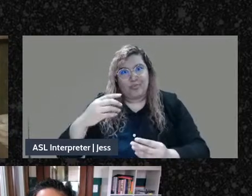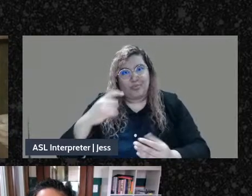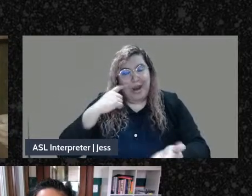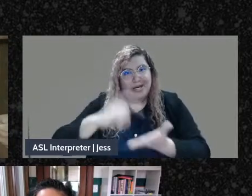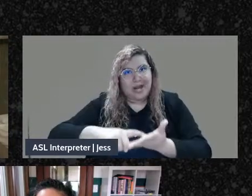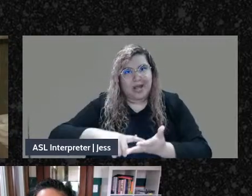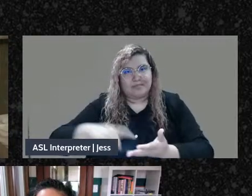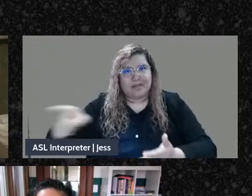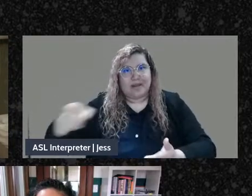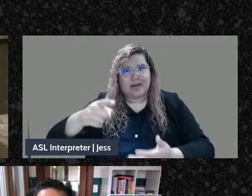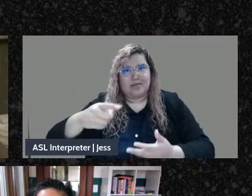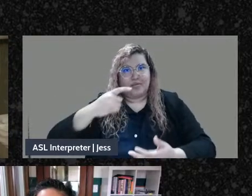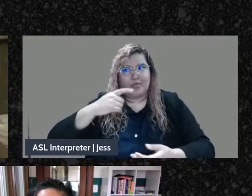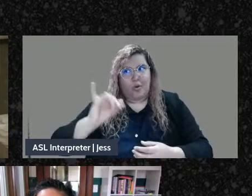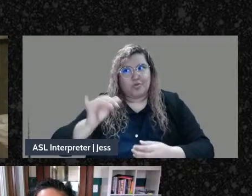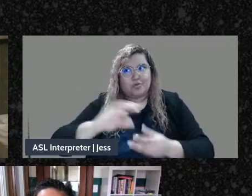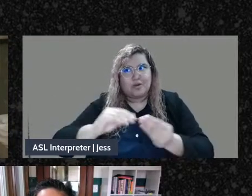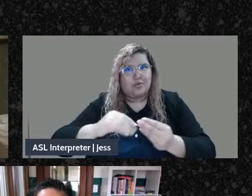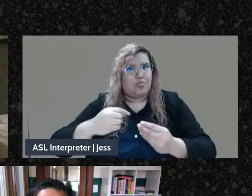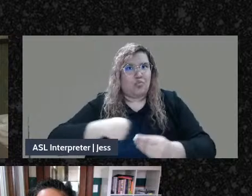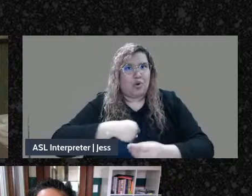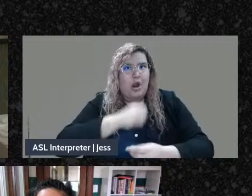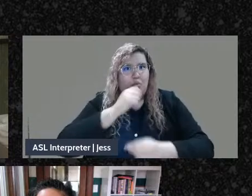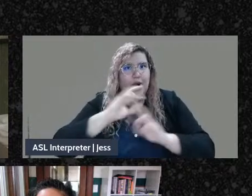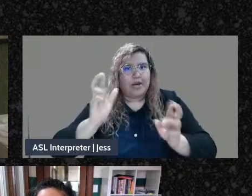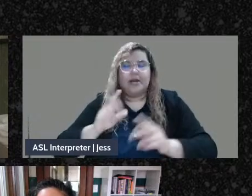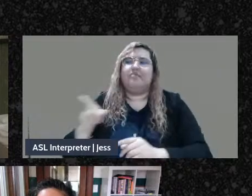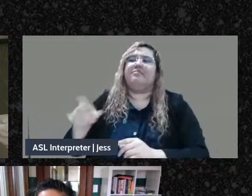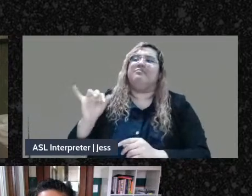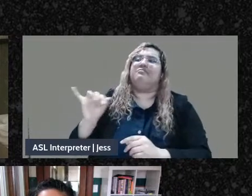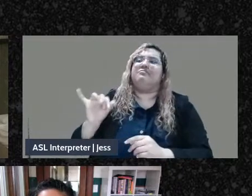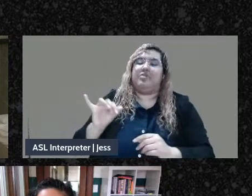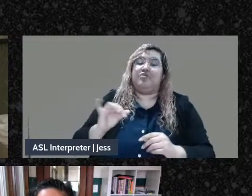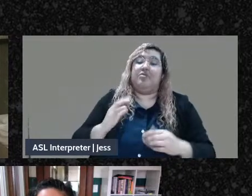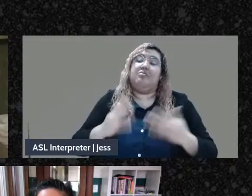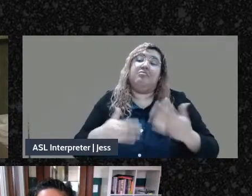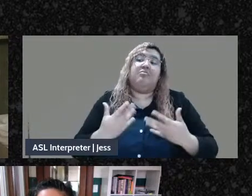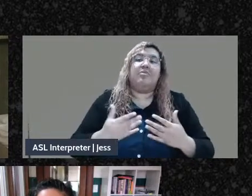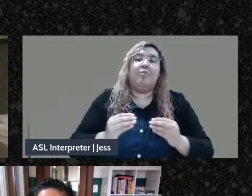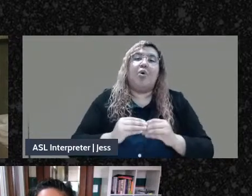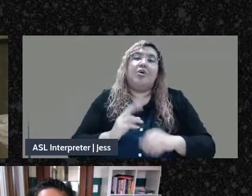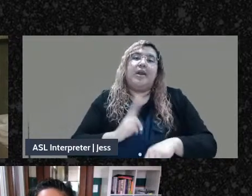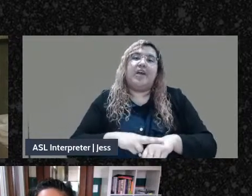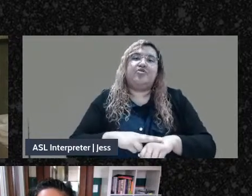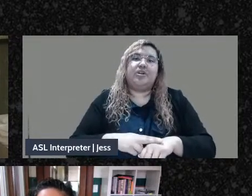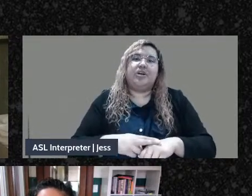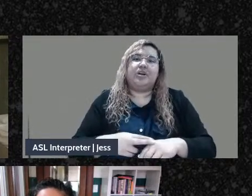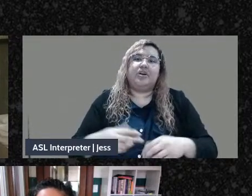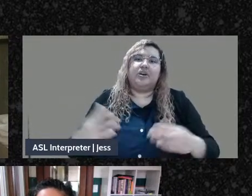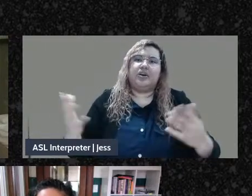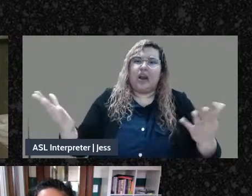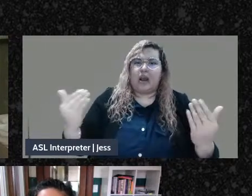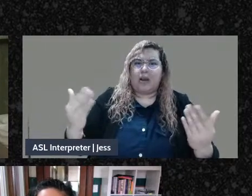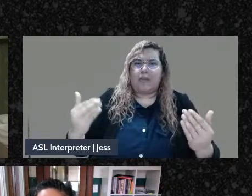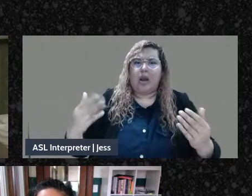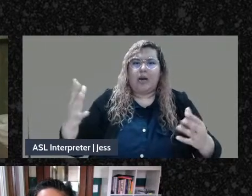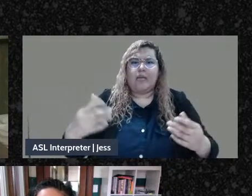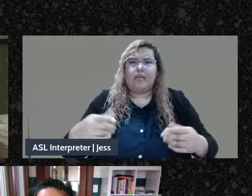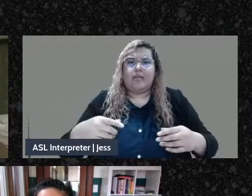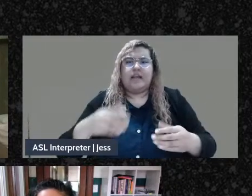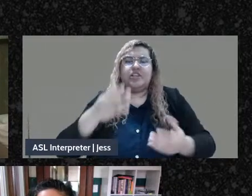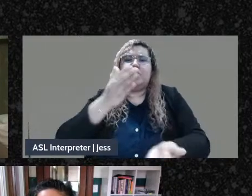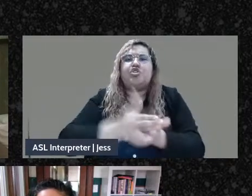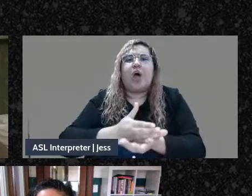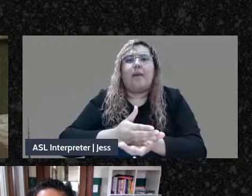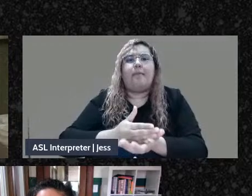not ready for that. And so when it came time, we kind of did like a organic, let's stop license plate readers, which is an opportunity for